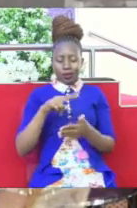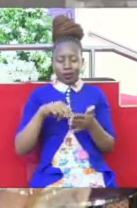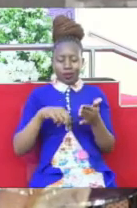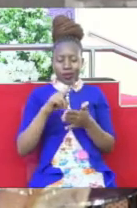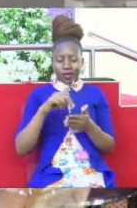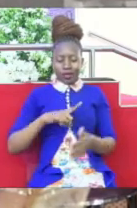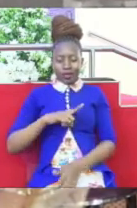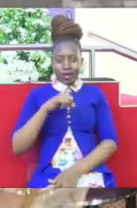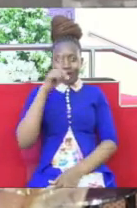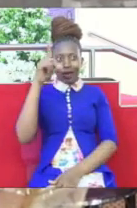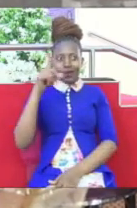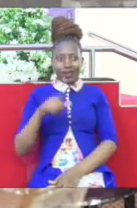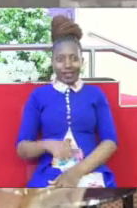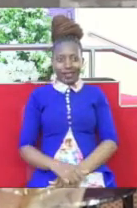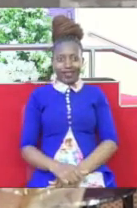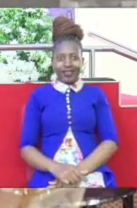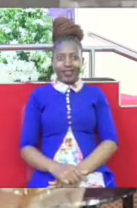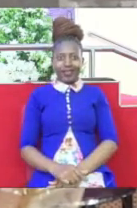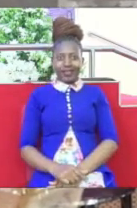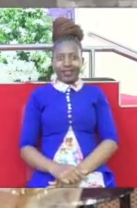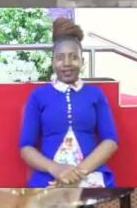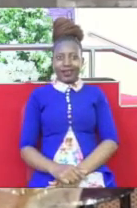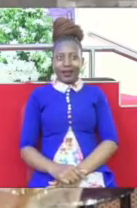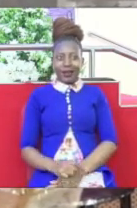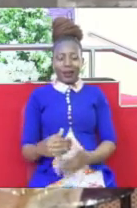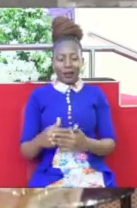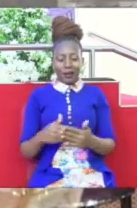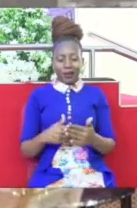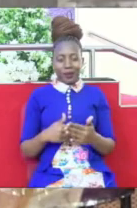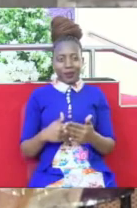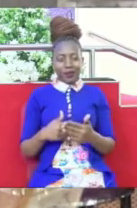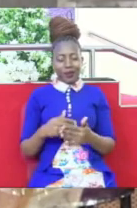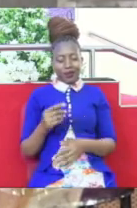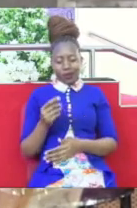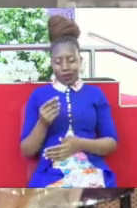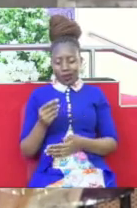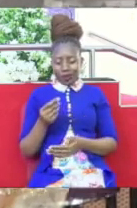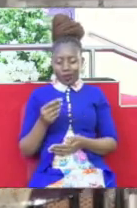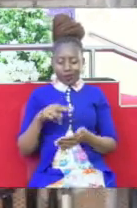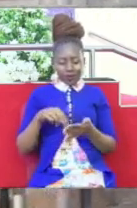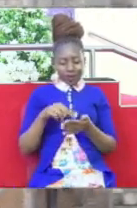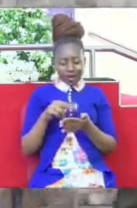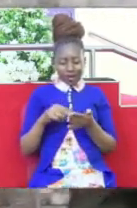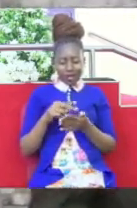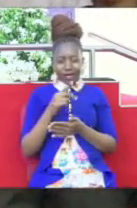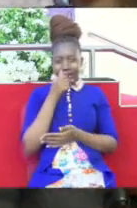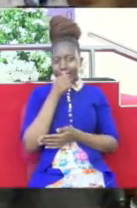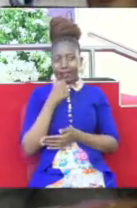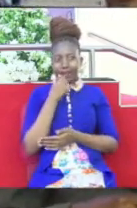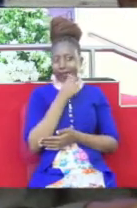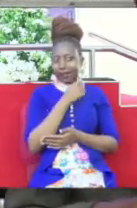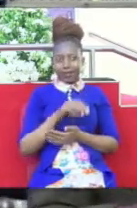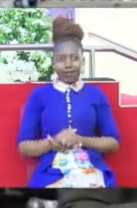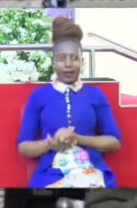loud. Kwa sauti. Before I read it. Kabla ya kusoma. And my head usher had sent me a